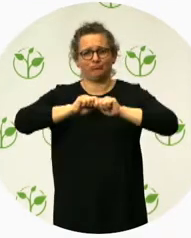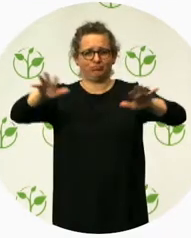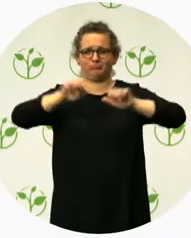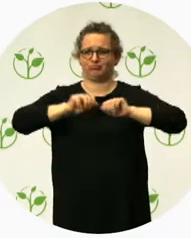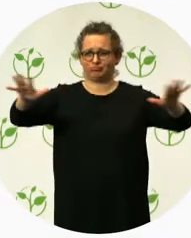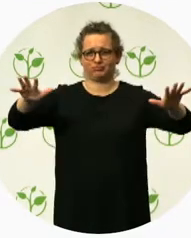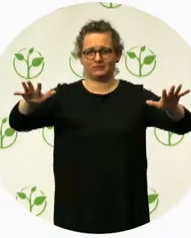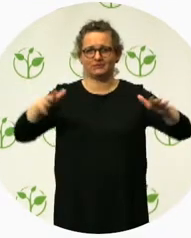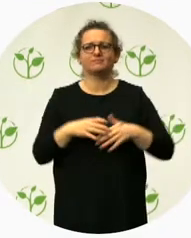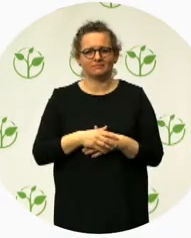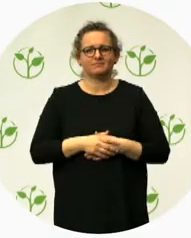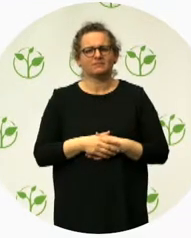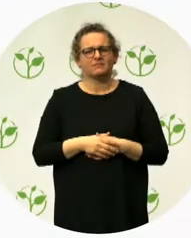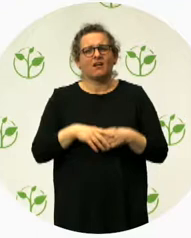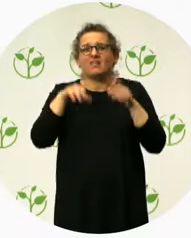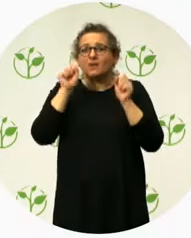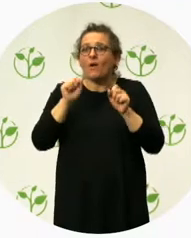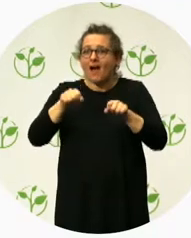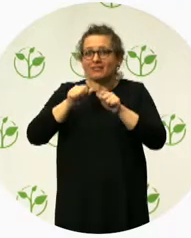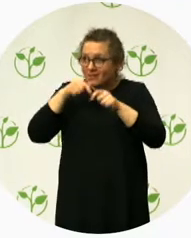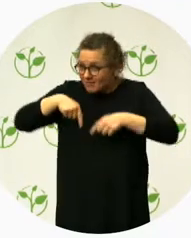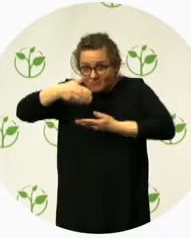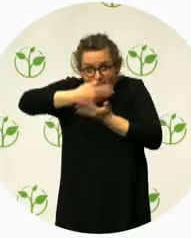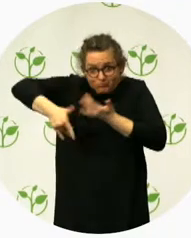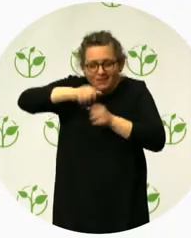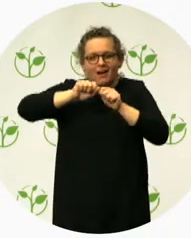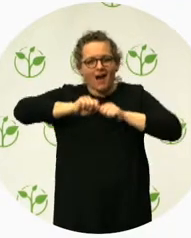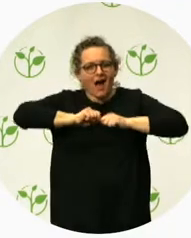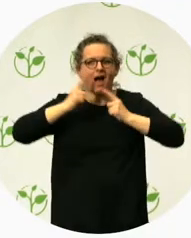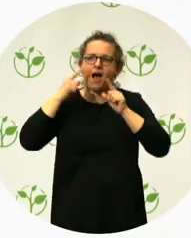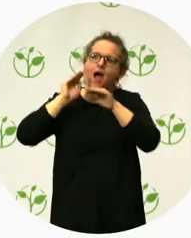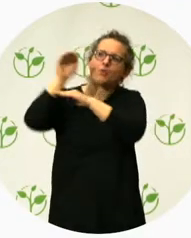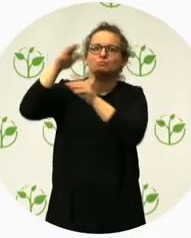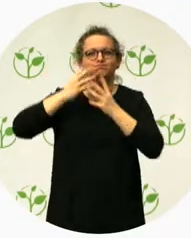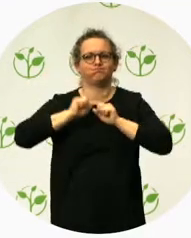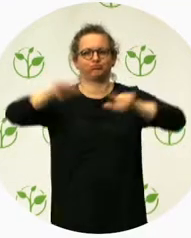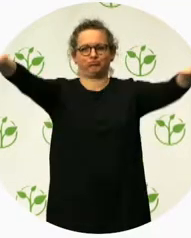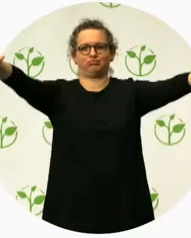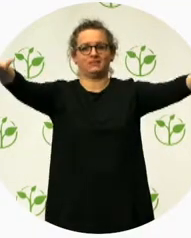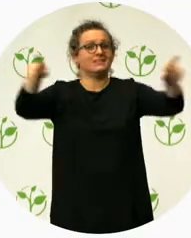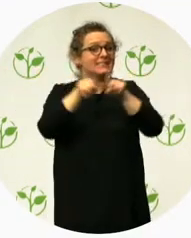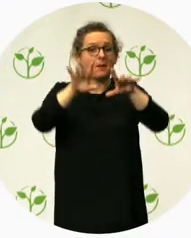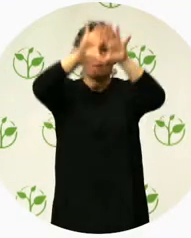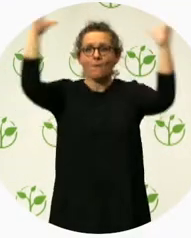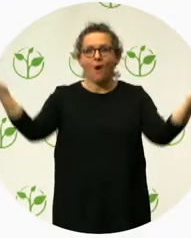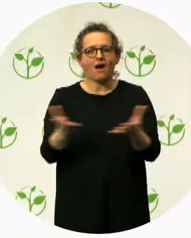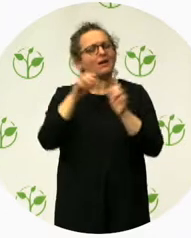connect all the dots. So anybody who is at the back, please, there are a few, very few, but there are a few seats up here at the